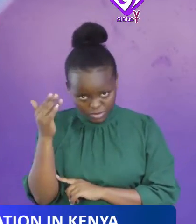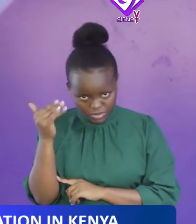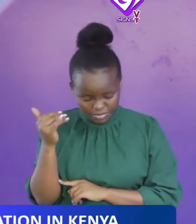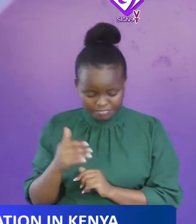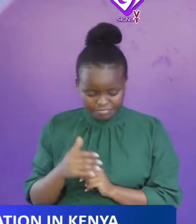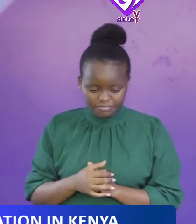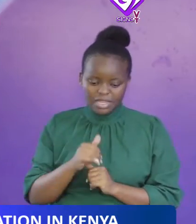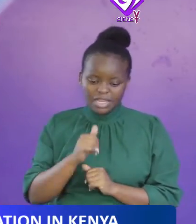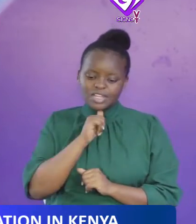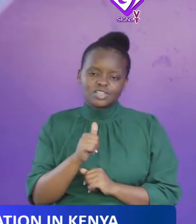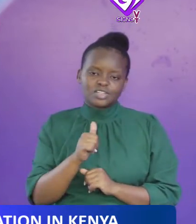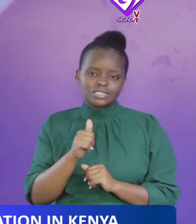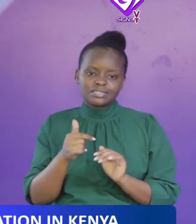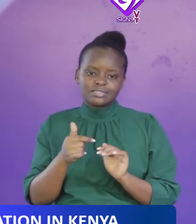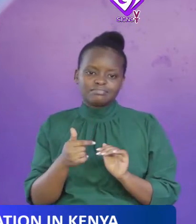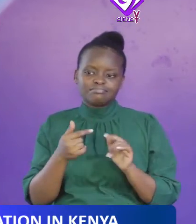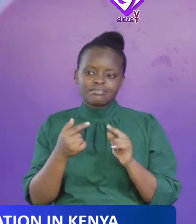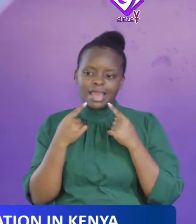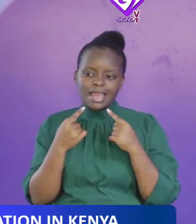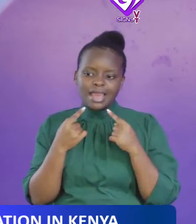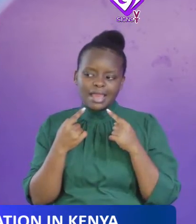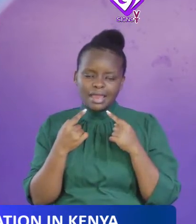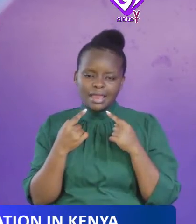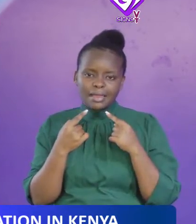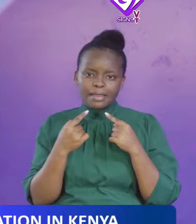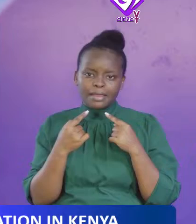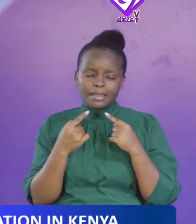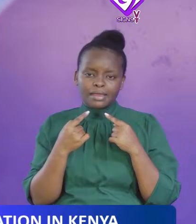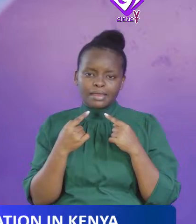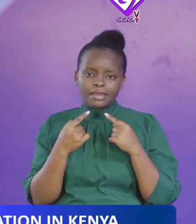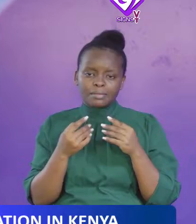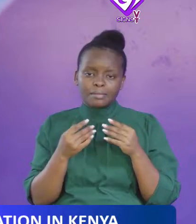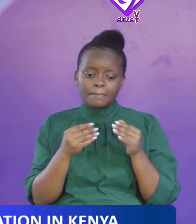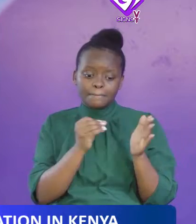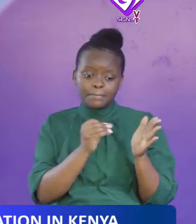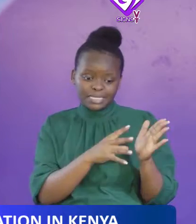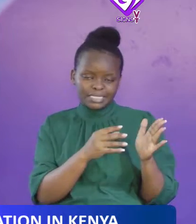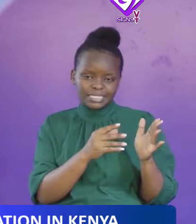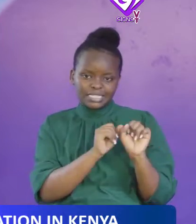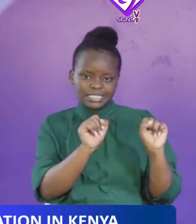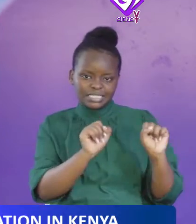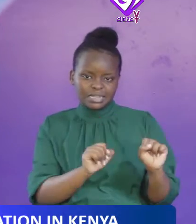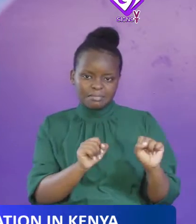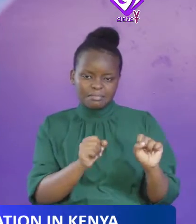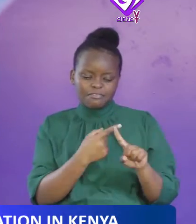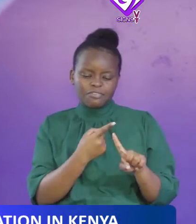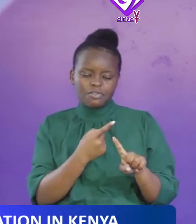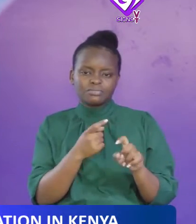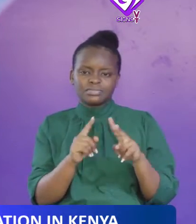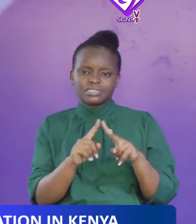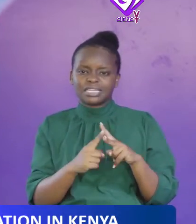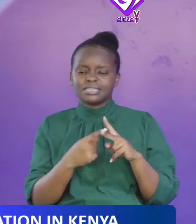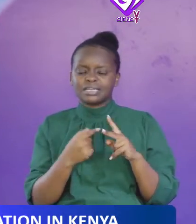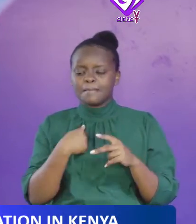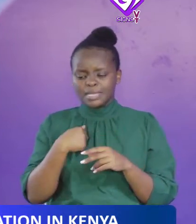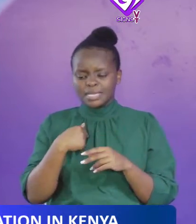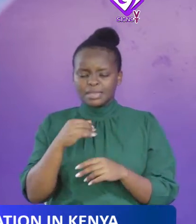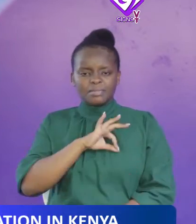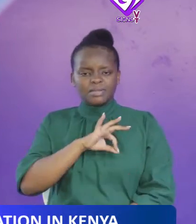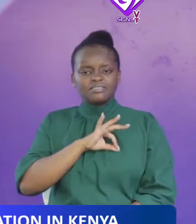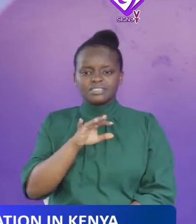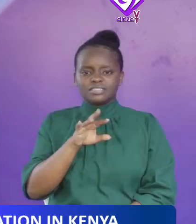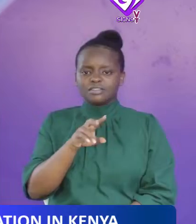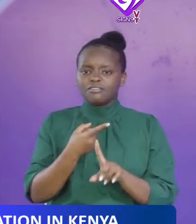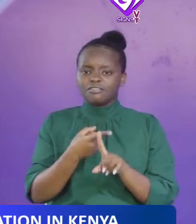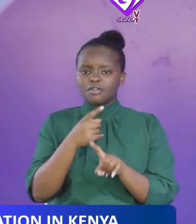not manifested or actually placed into the system right from the word go. I'm a beneficiary of the higher education loans